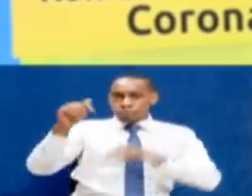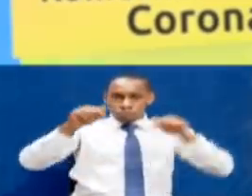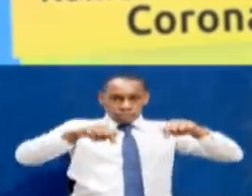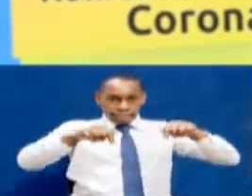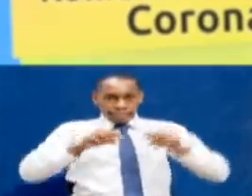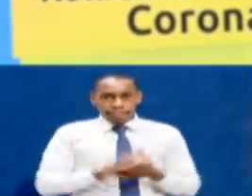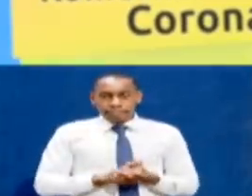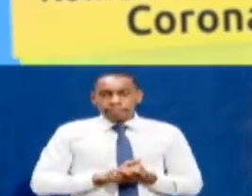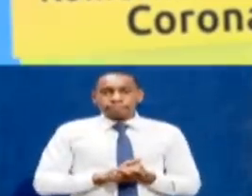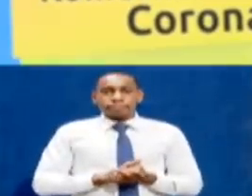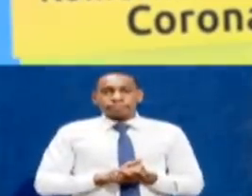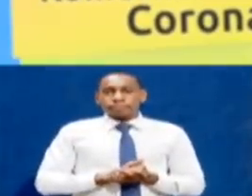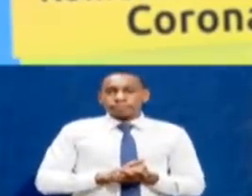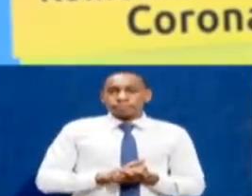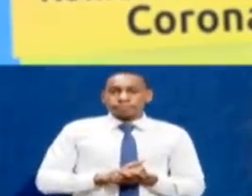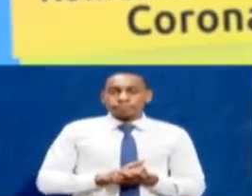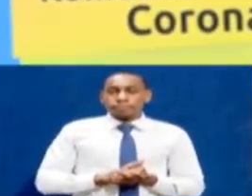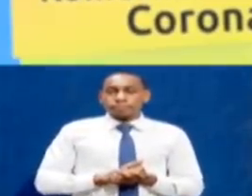day.